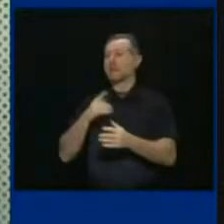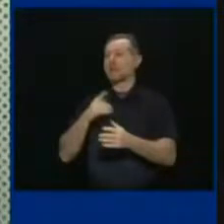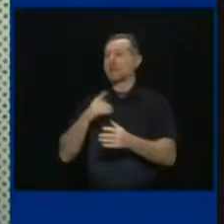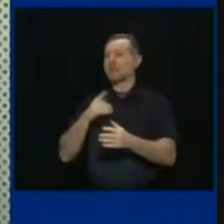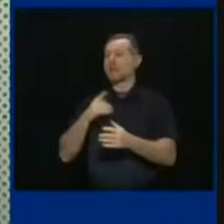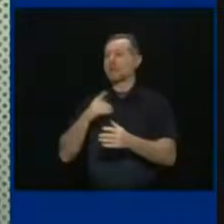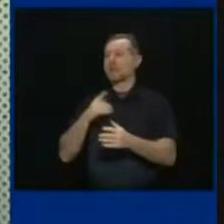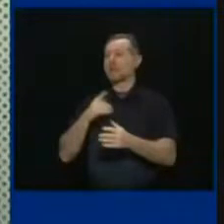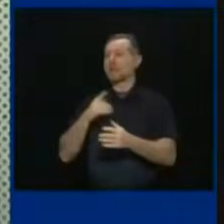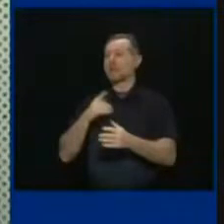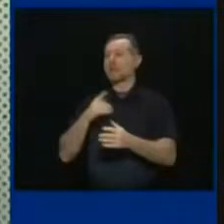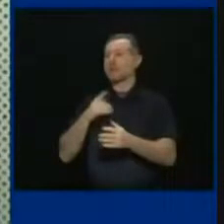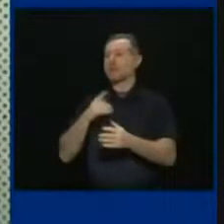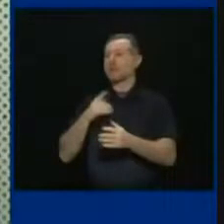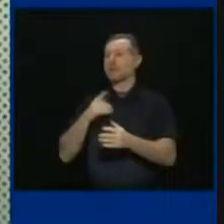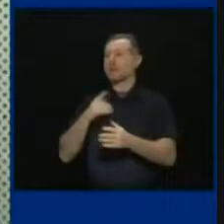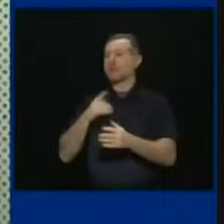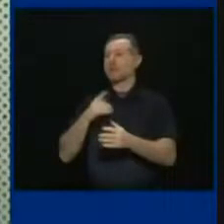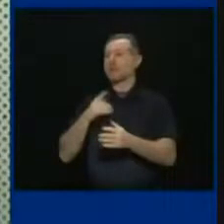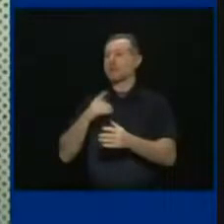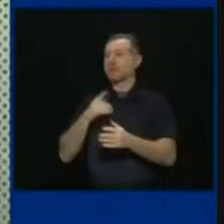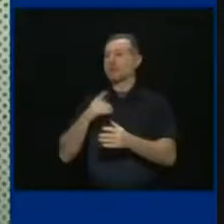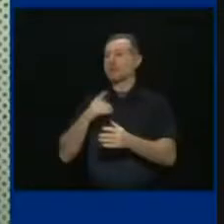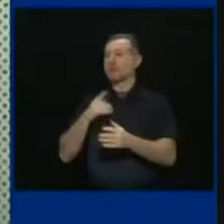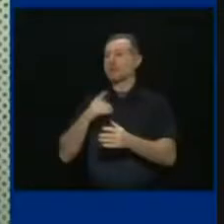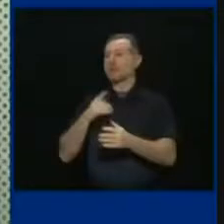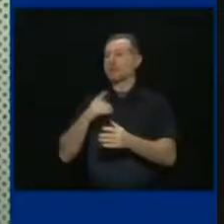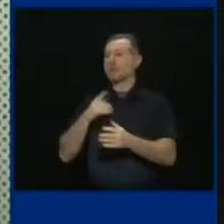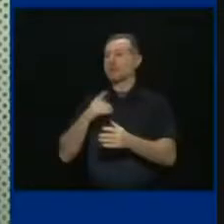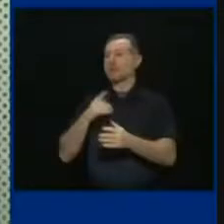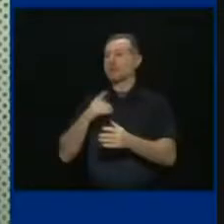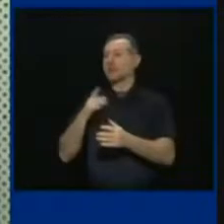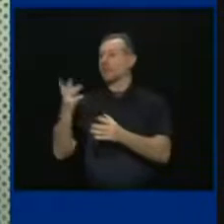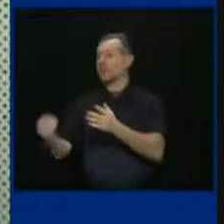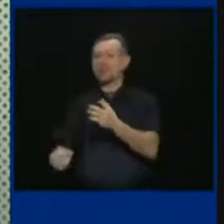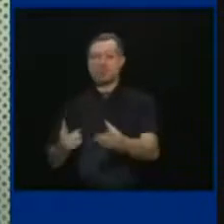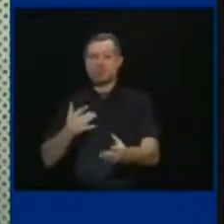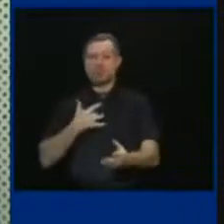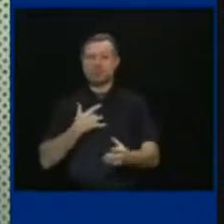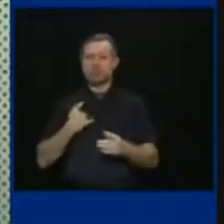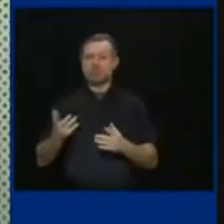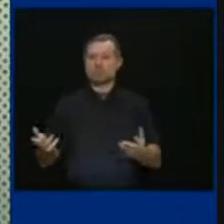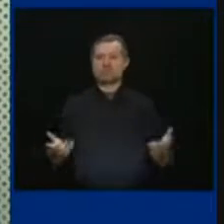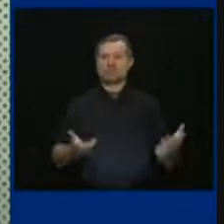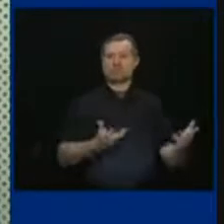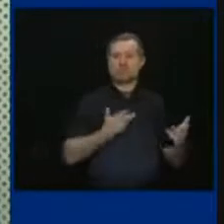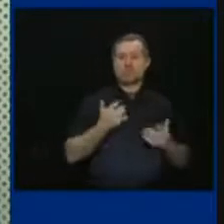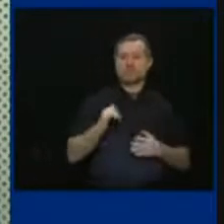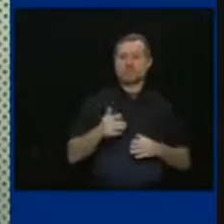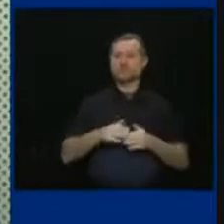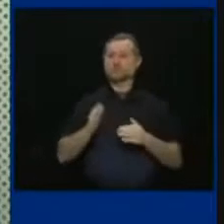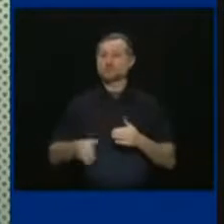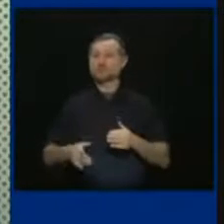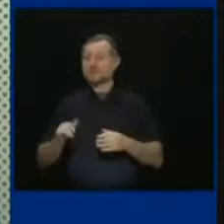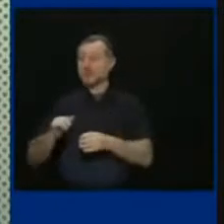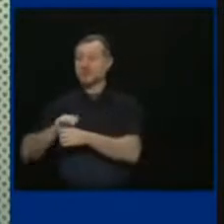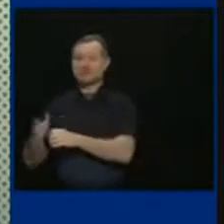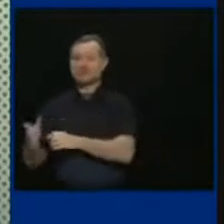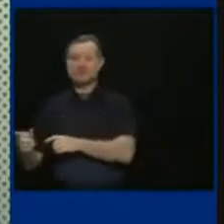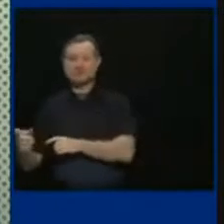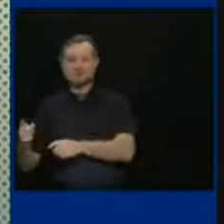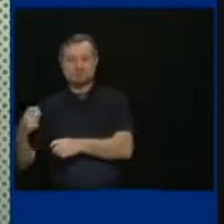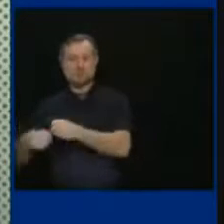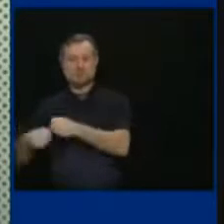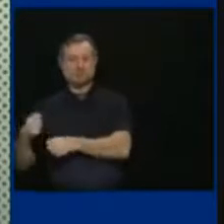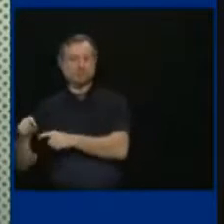weren't listening. Yours was shut tight. Not a word. You said nothing. So now the problem that we were already dealing with has